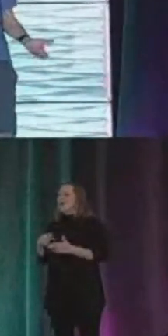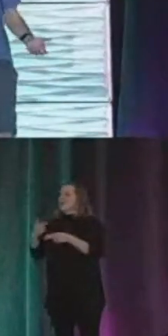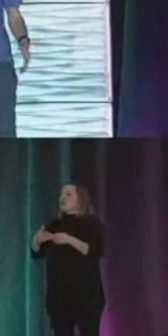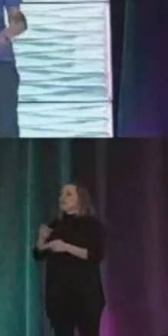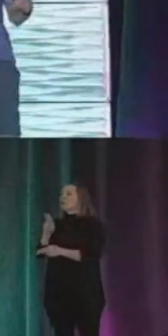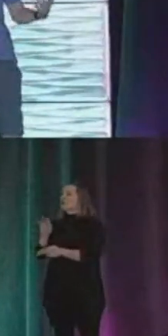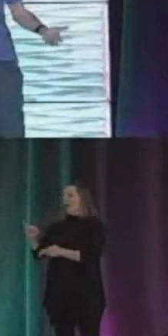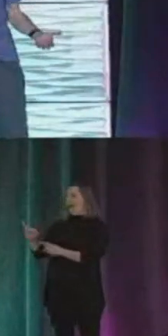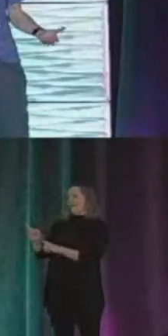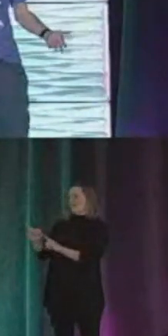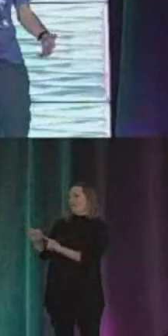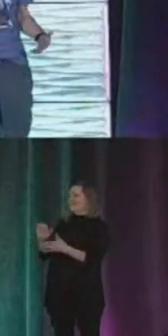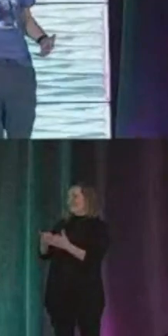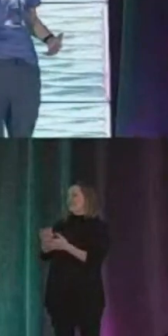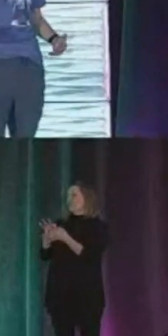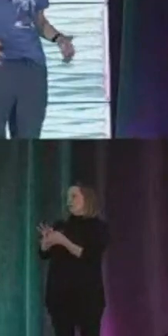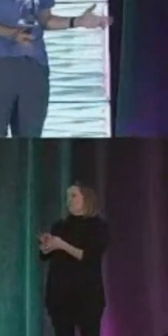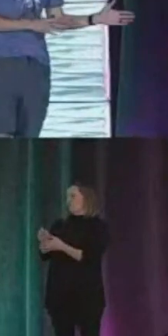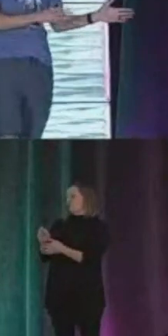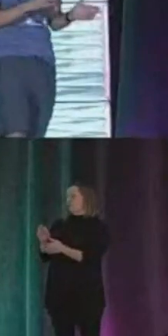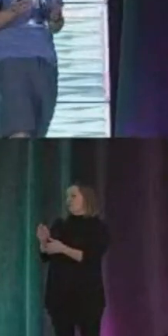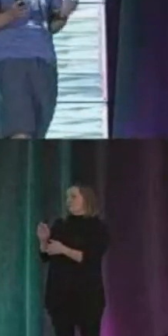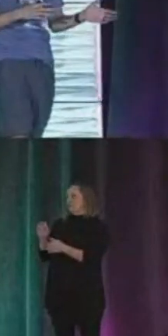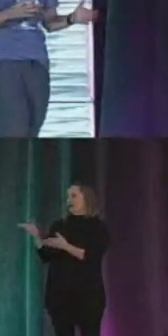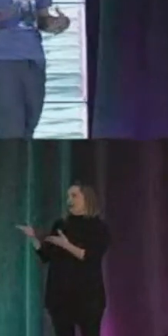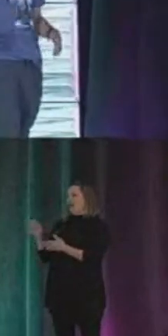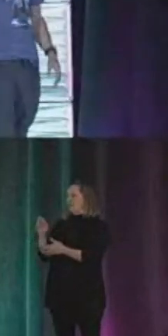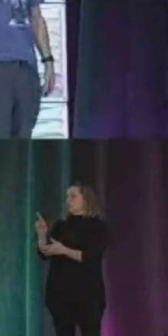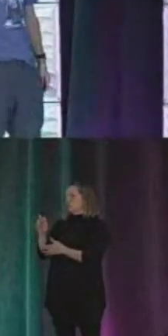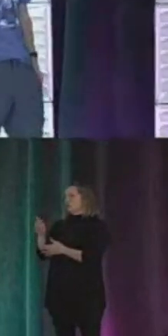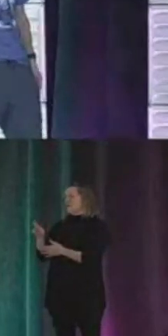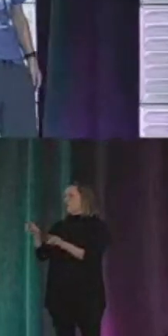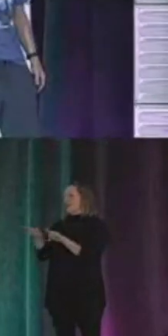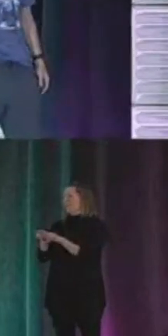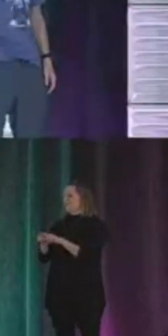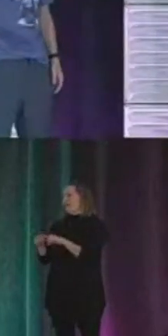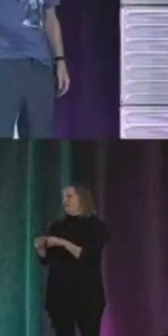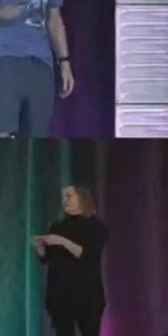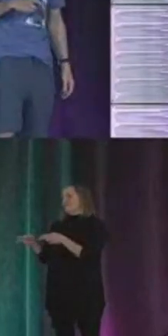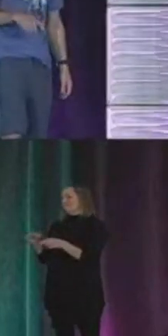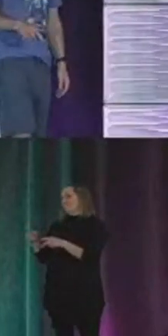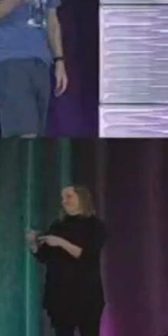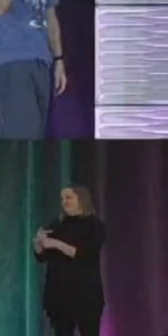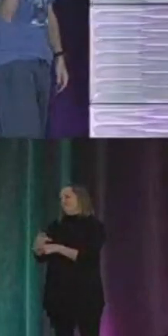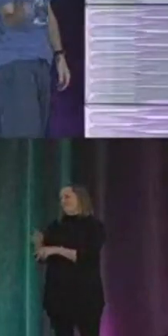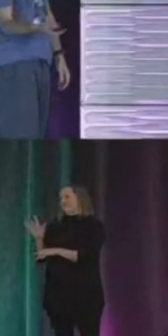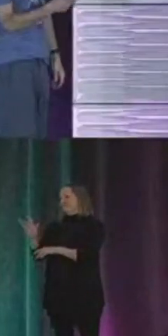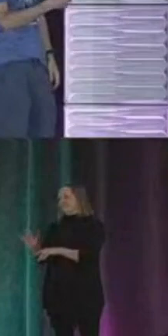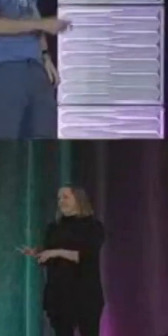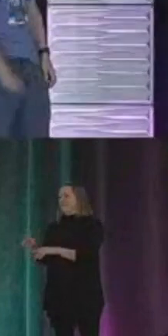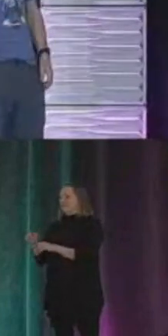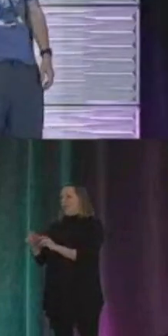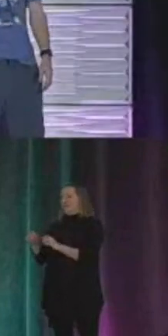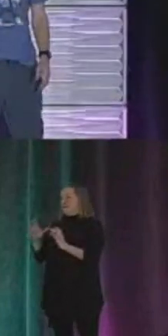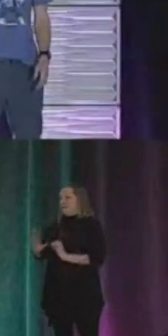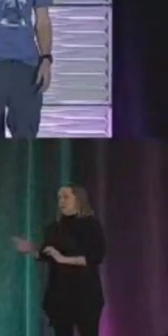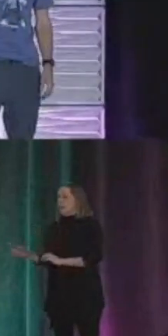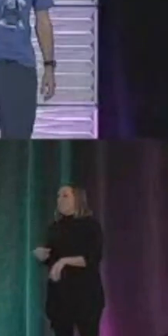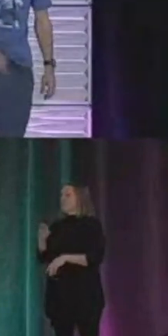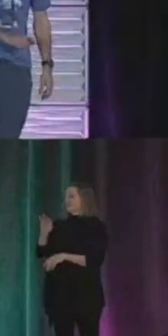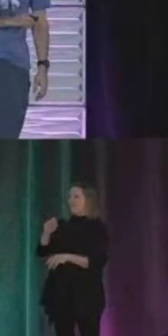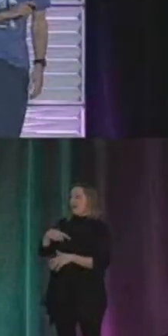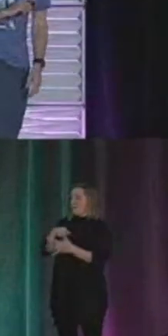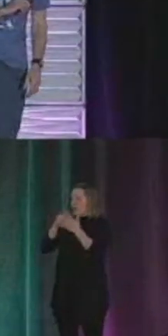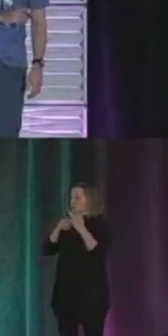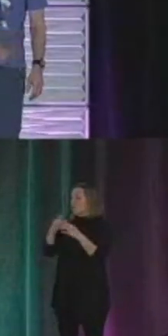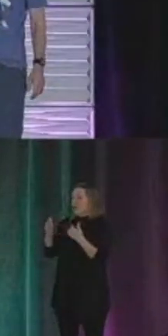the UI because this renders on the server as well as navigations on the client. But you get your projects, you can map over them and do whatever you do in